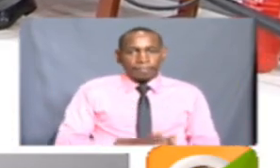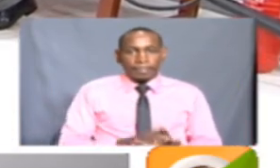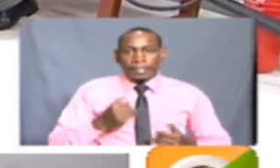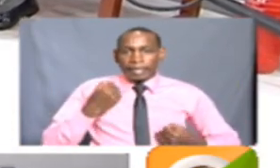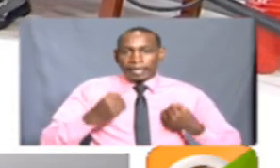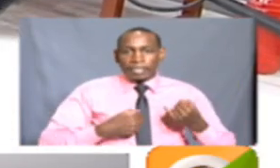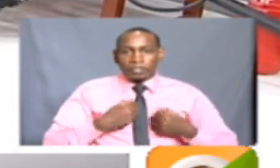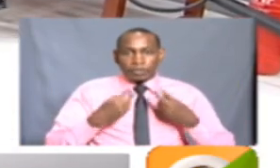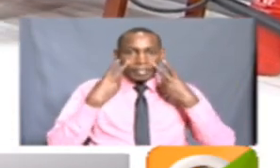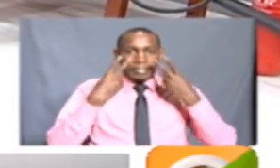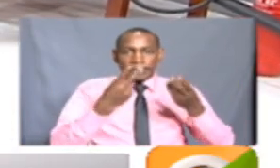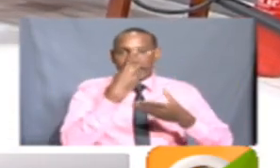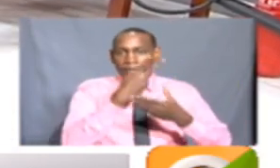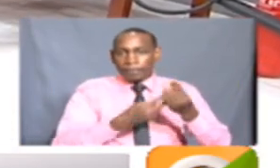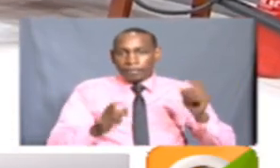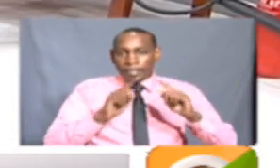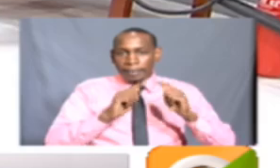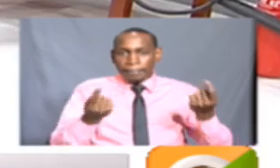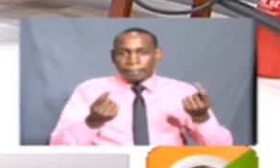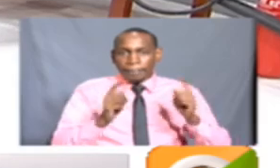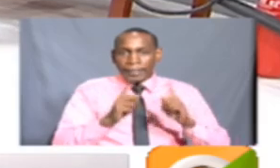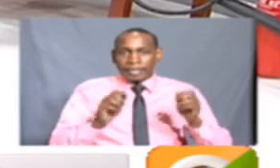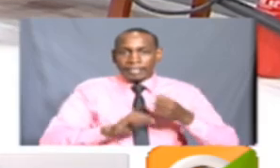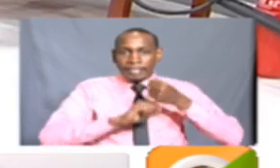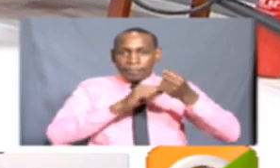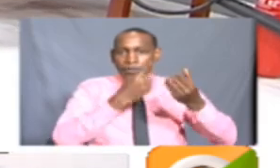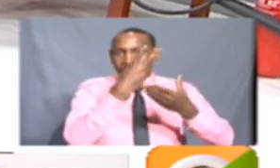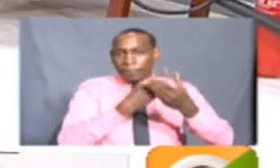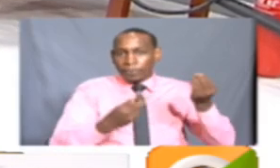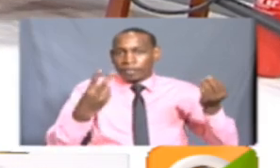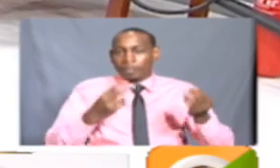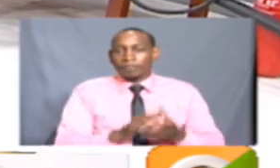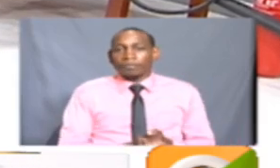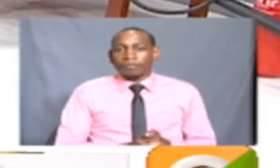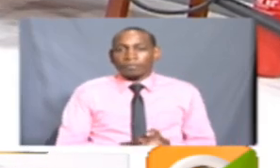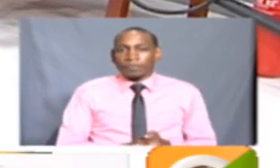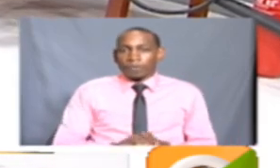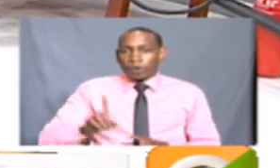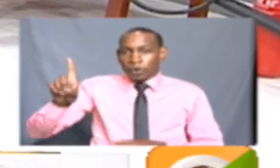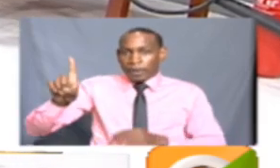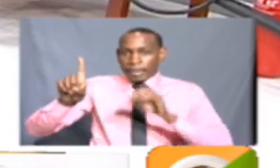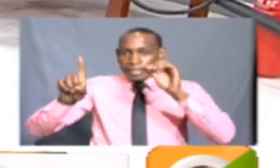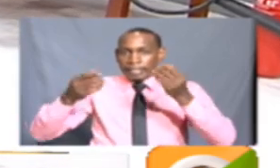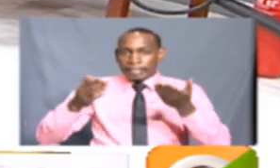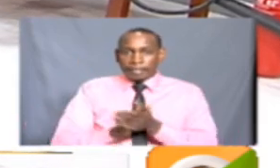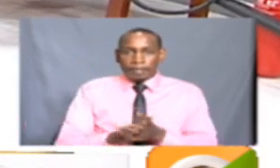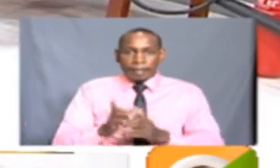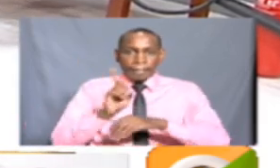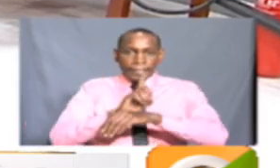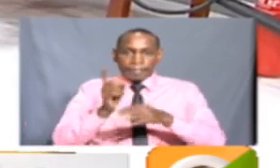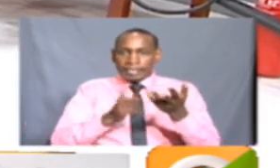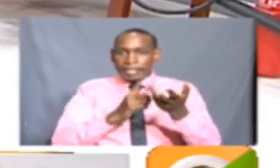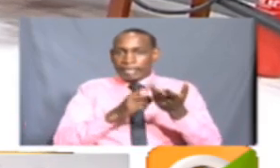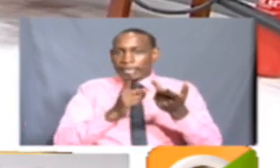I enjoy watching all of them, but I support all of them. Okay. 1-0 so far. How many minutes in, Monica?